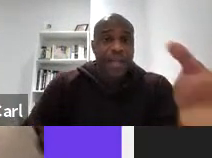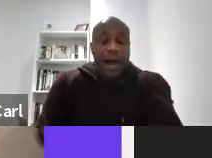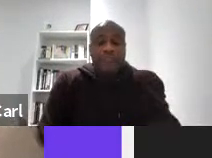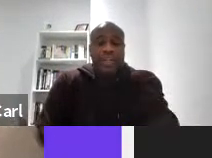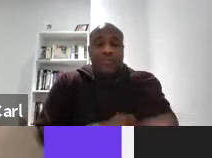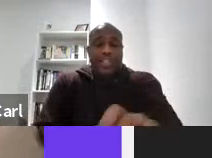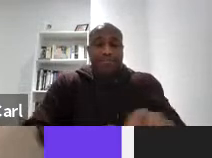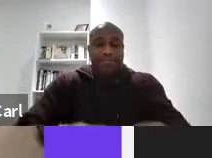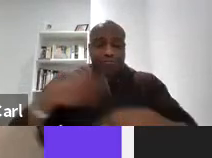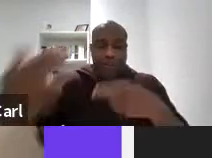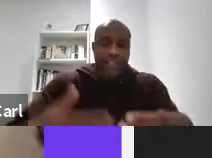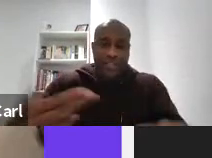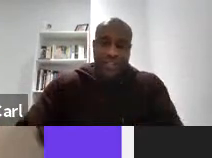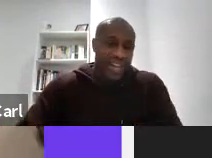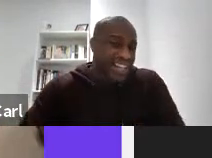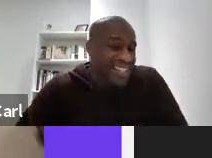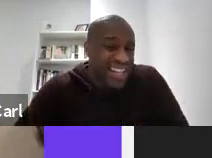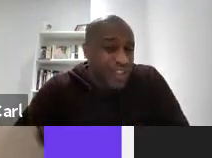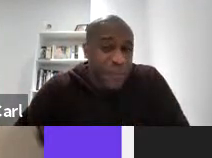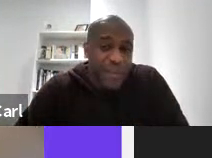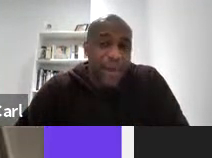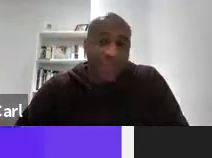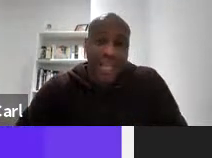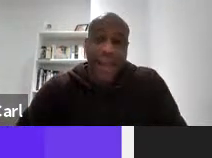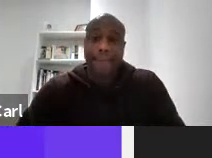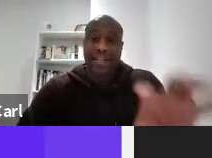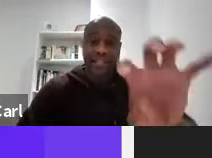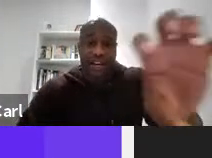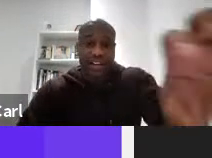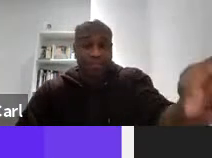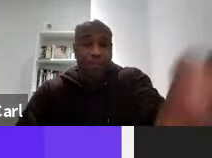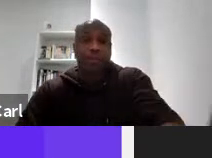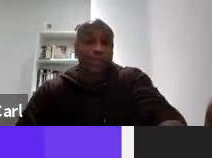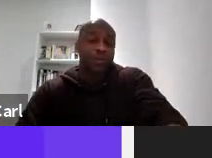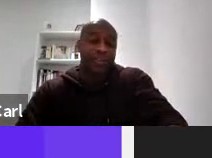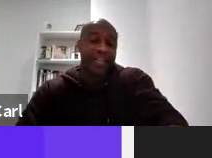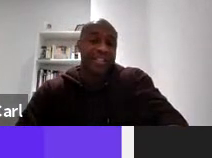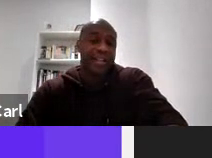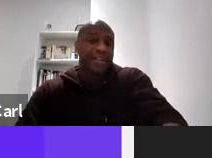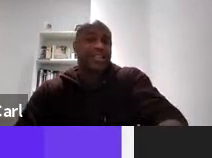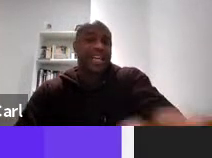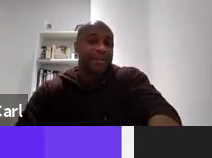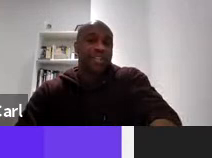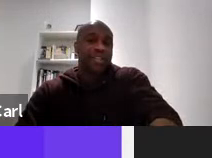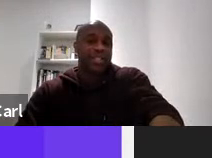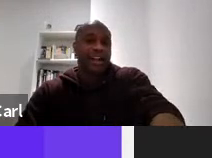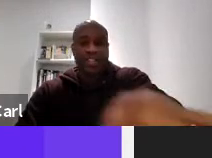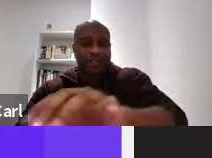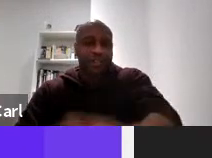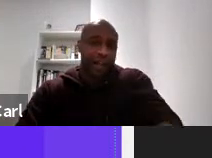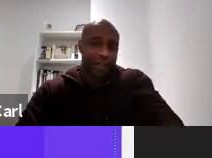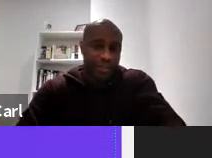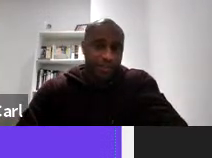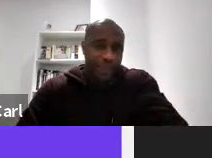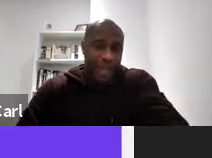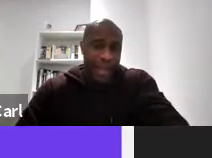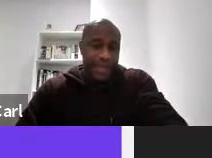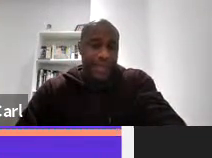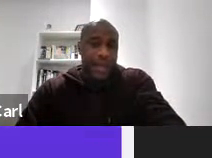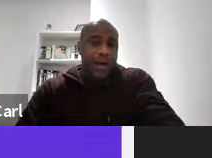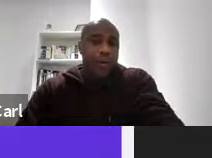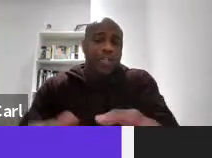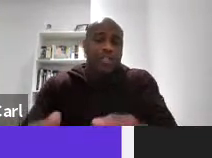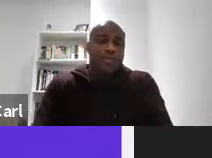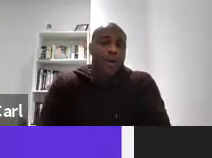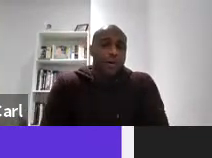So I've done this prior to today. As I said, it took me about 10 minutes to kind of populate all of this. These are images that I just found.